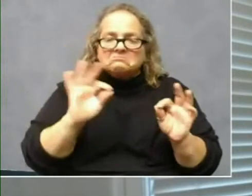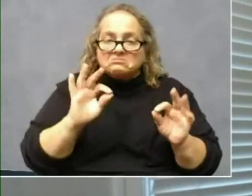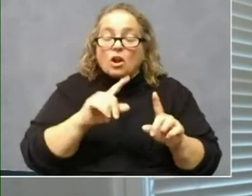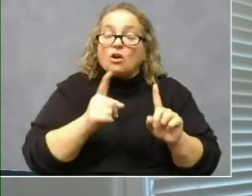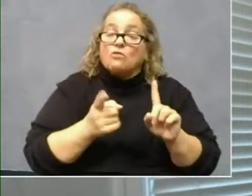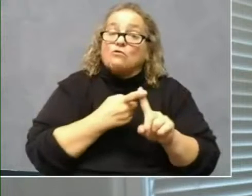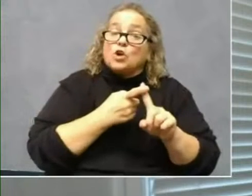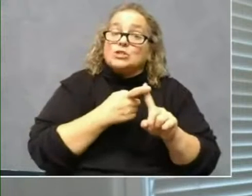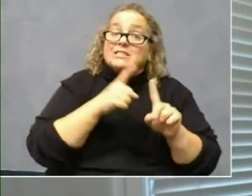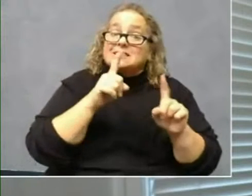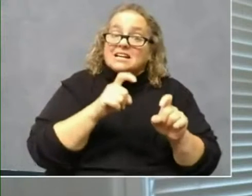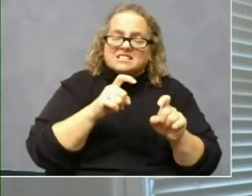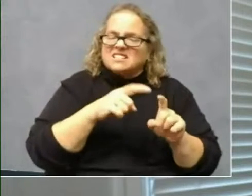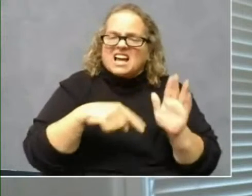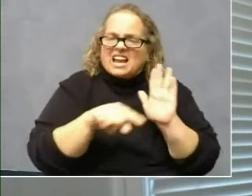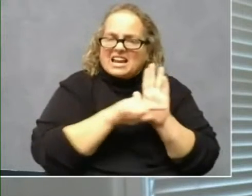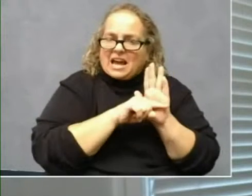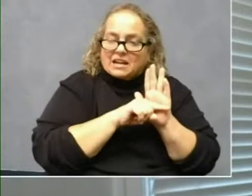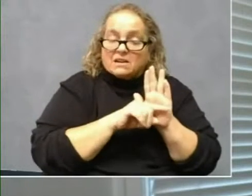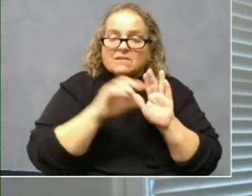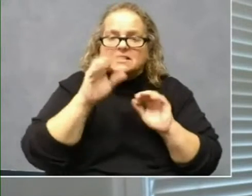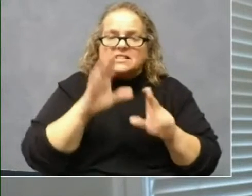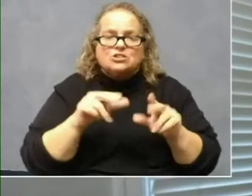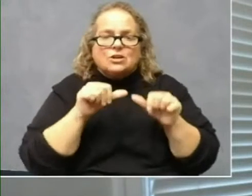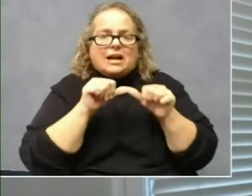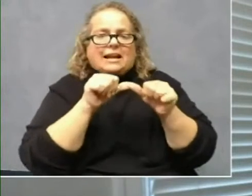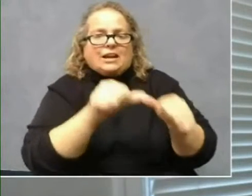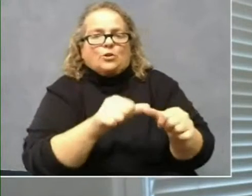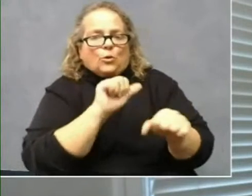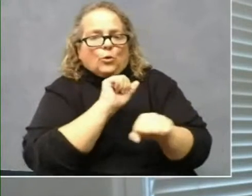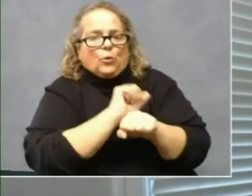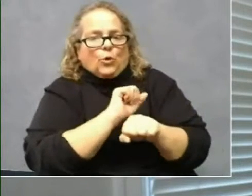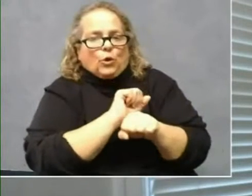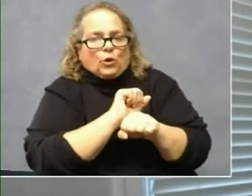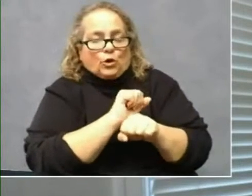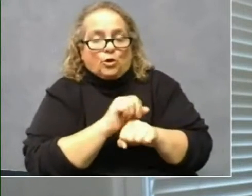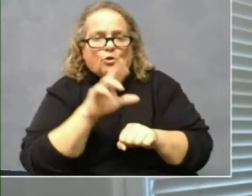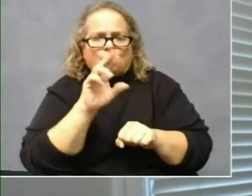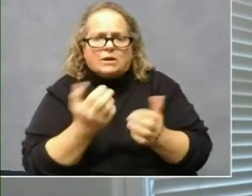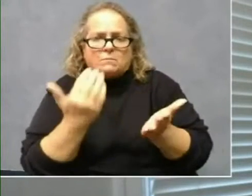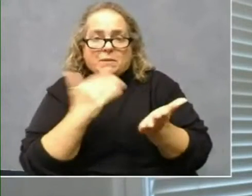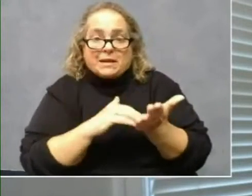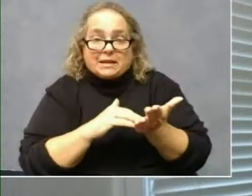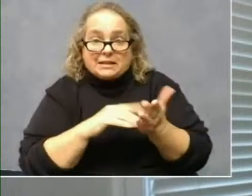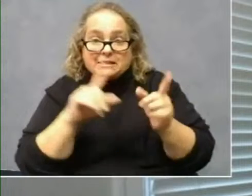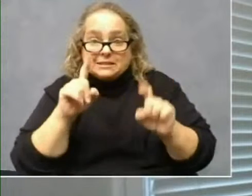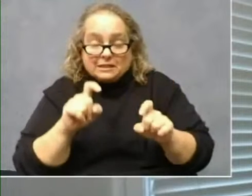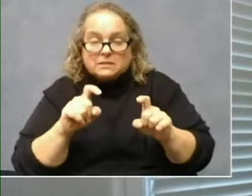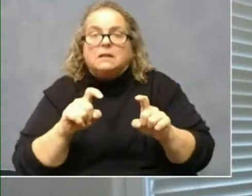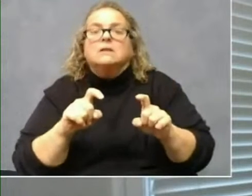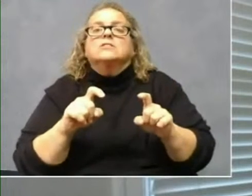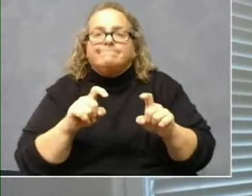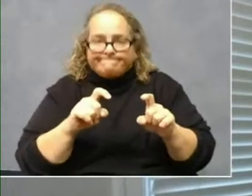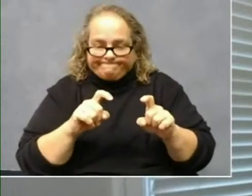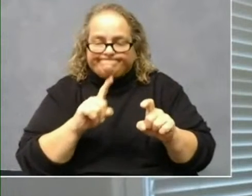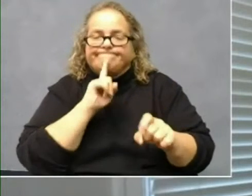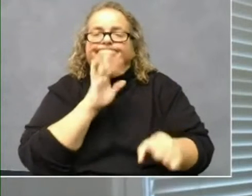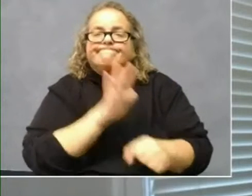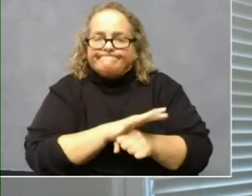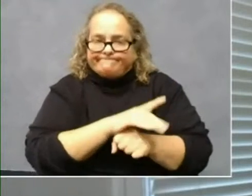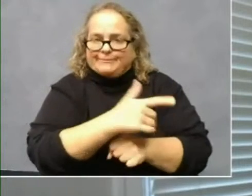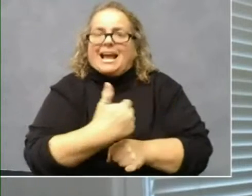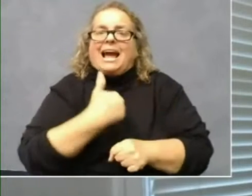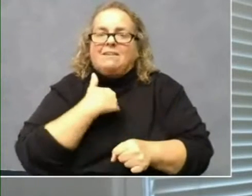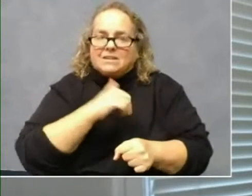teacher continued working. Subsequent repeat testing was positive. So we've told you the test can be too early in the disease to